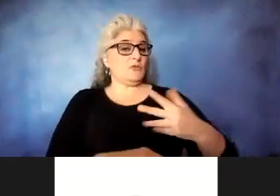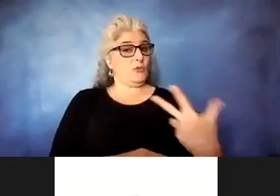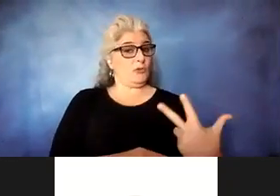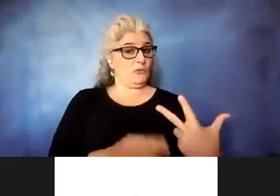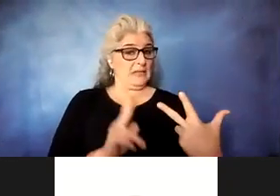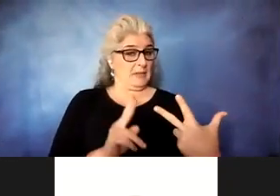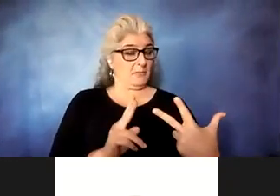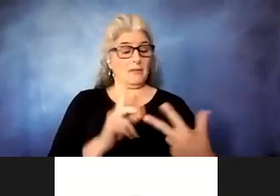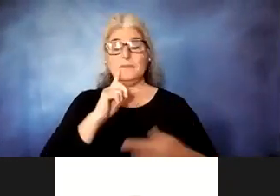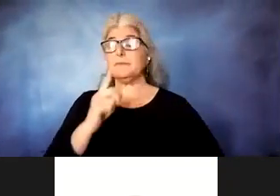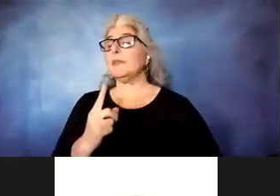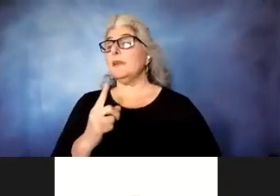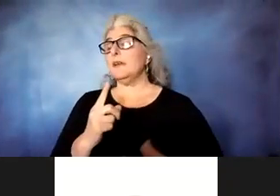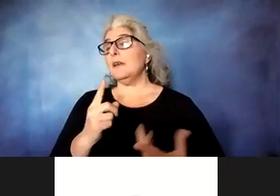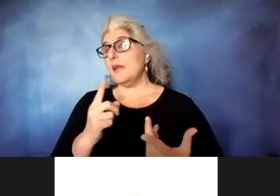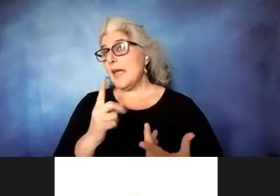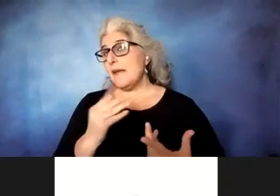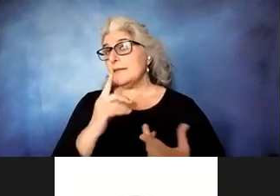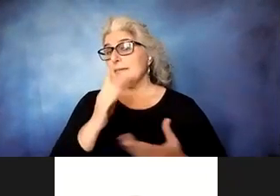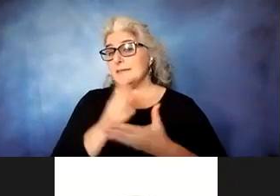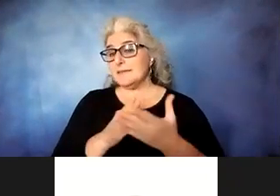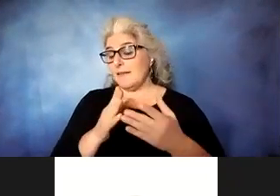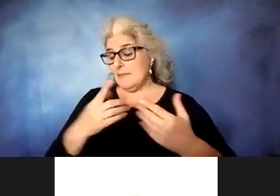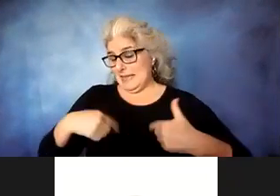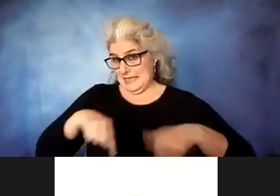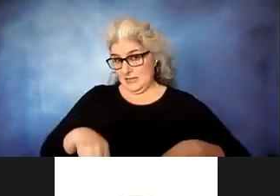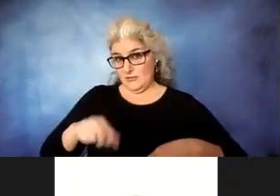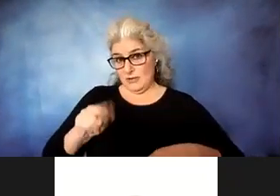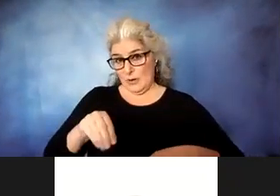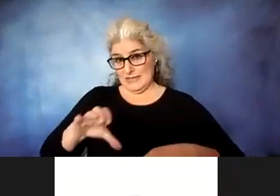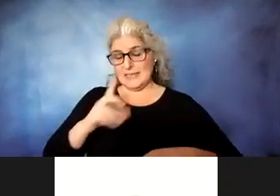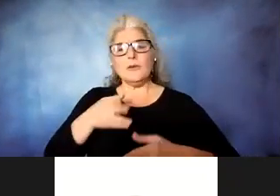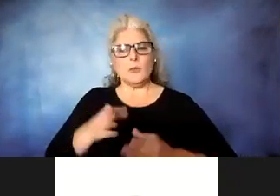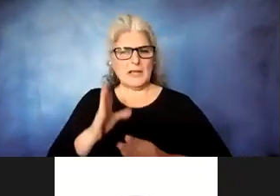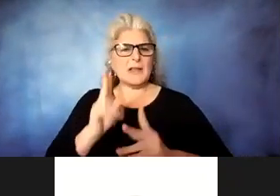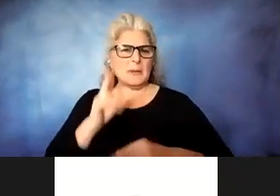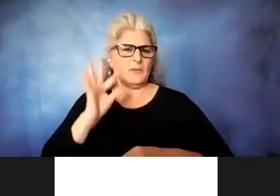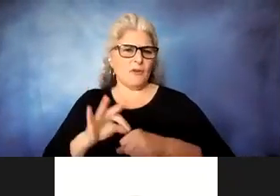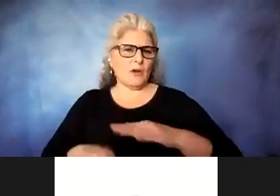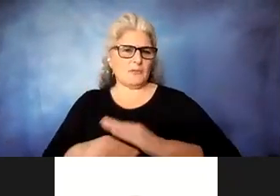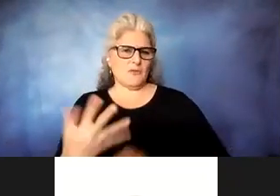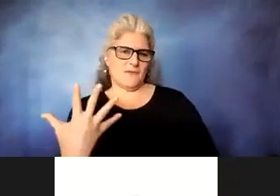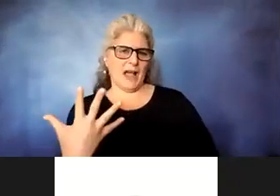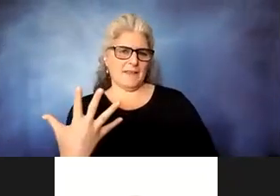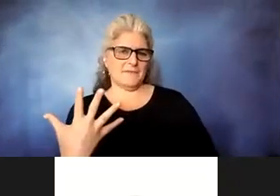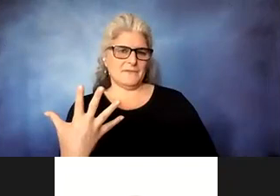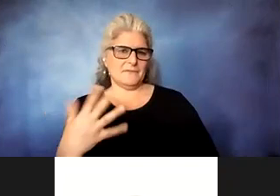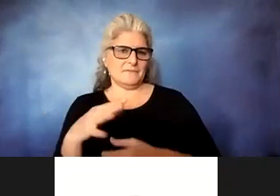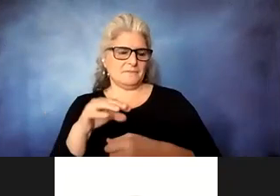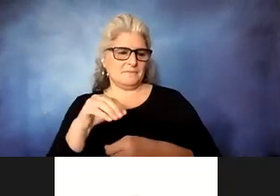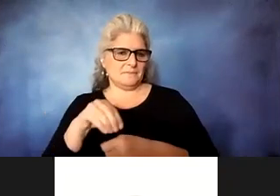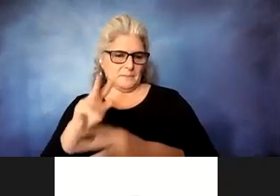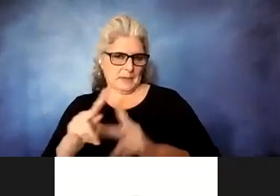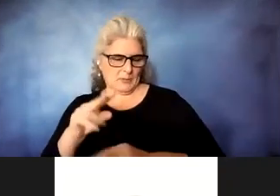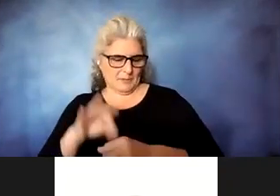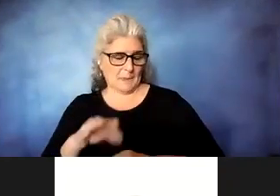use all available rankings that they feel comfortable using. So remember, again, a voter's ballot is